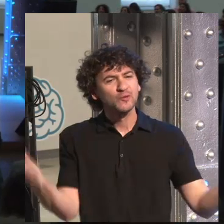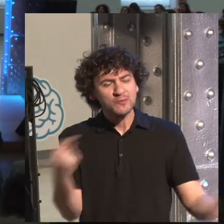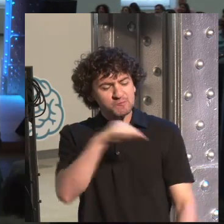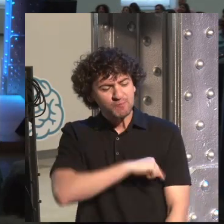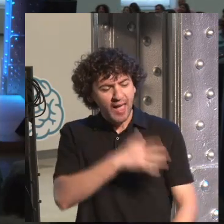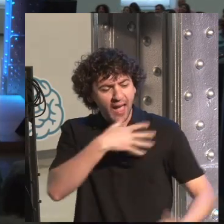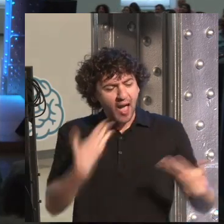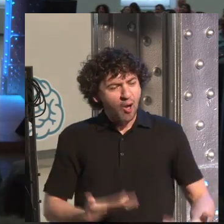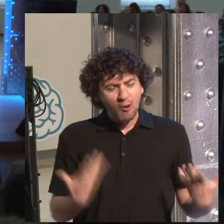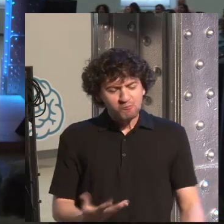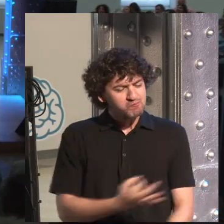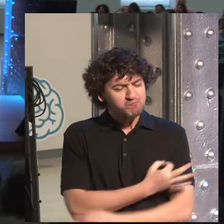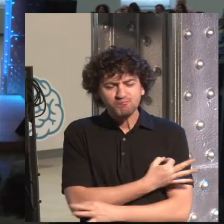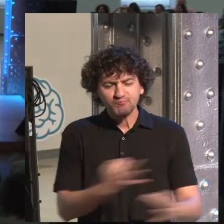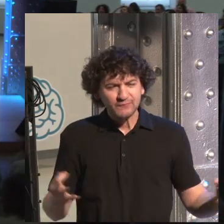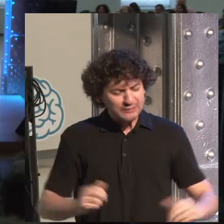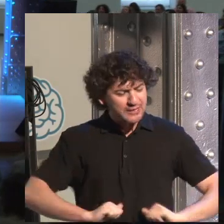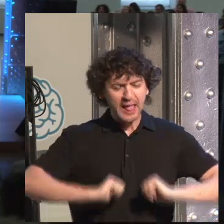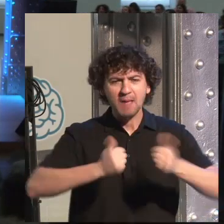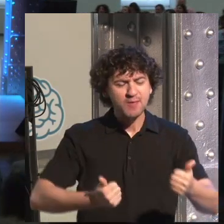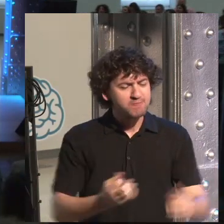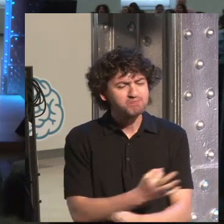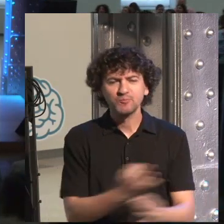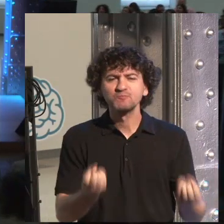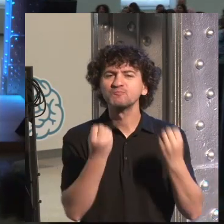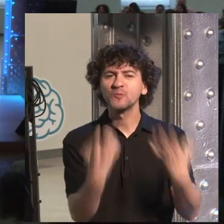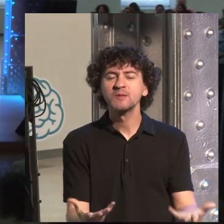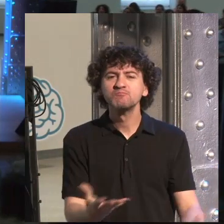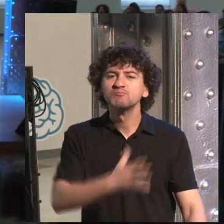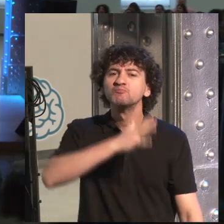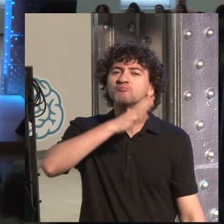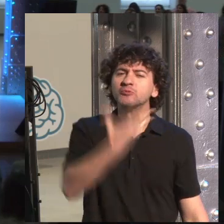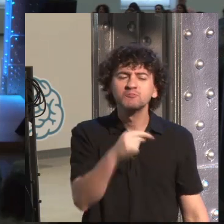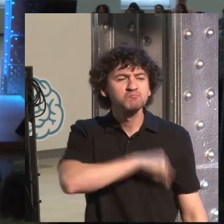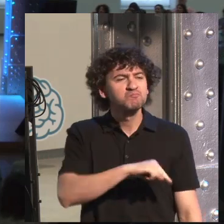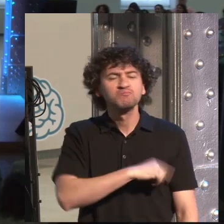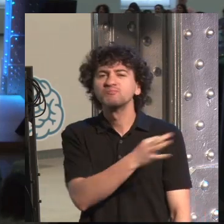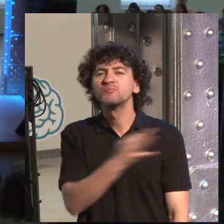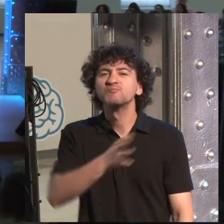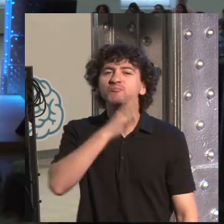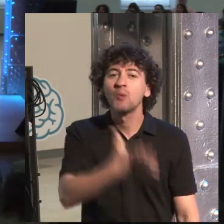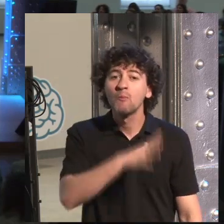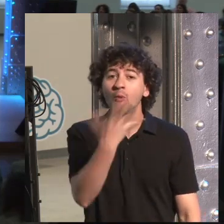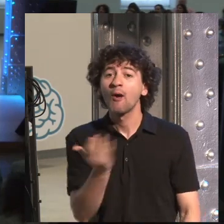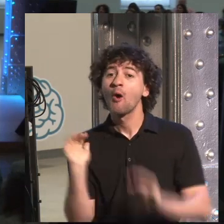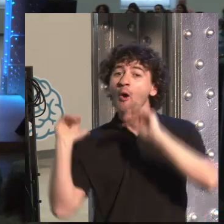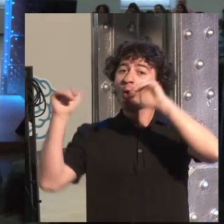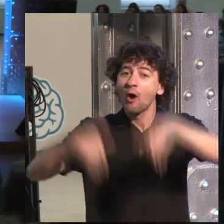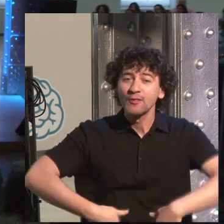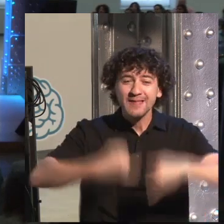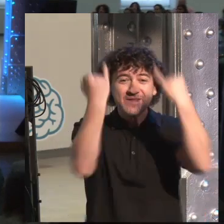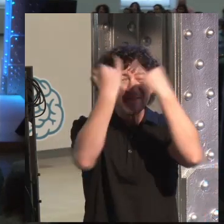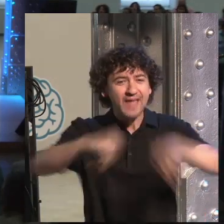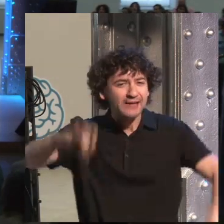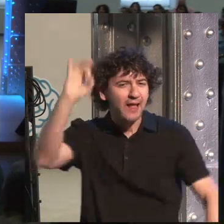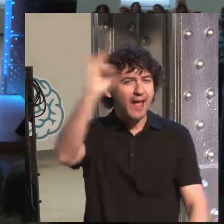ya desde este minuto cero. ¿Y por qué? Porque vuelve la Thinking